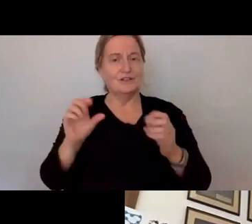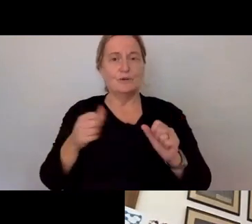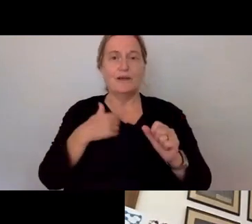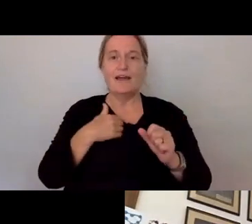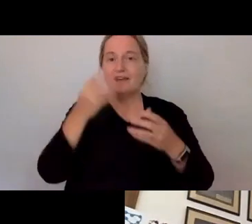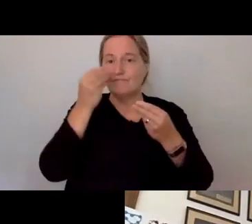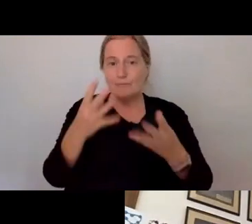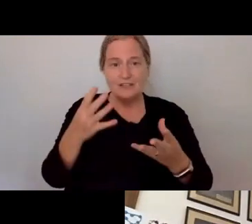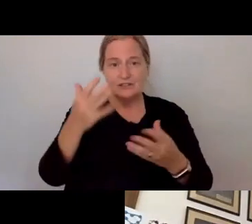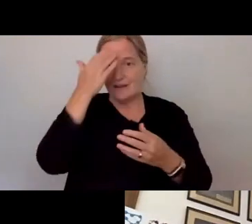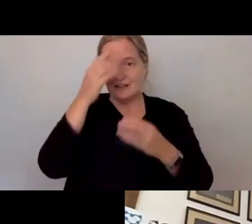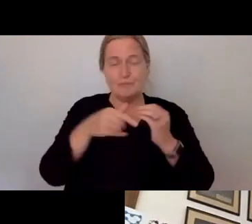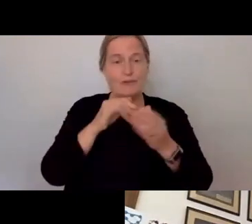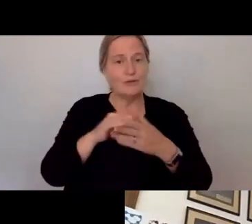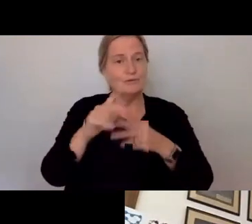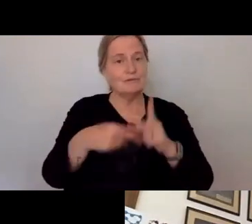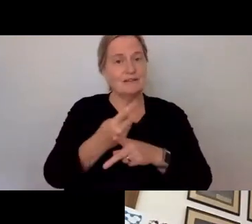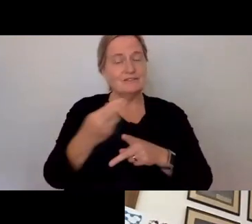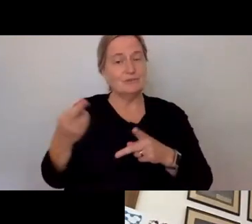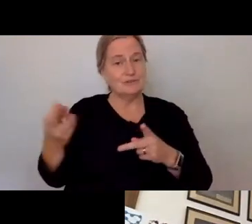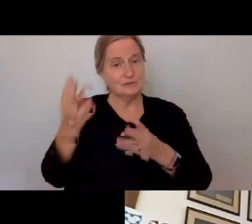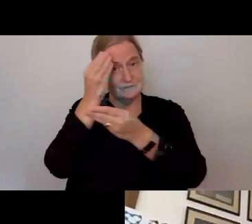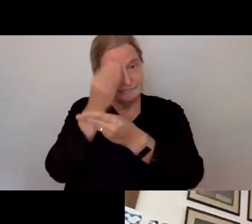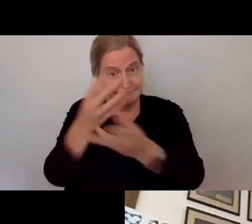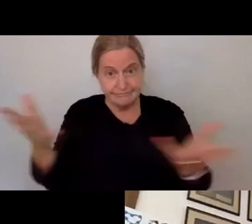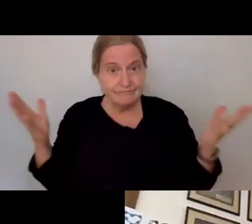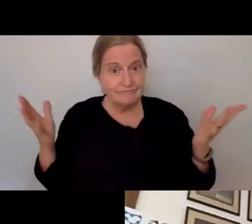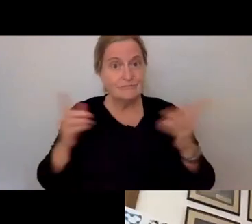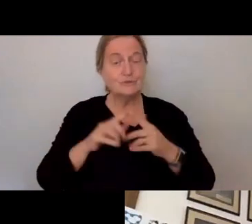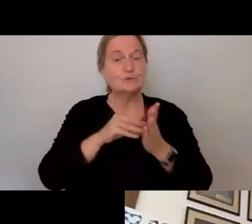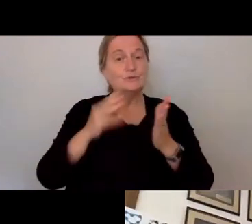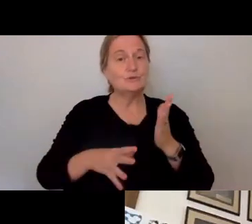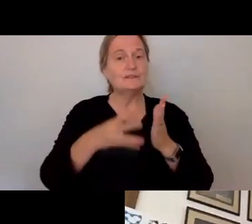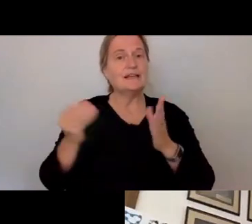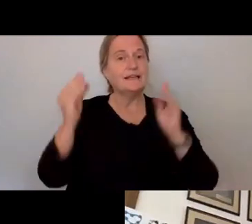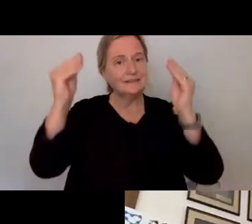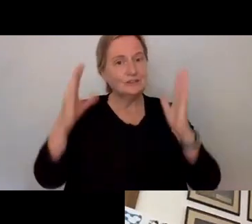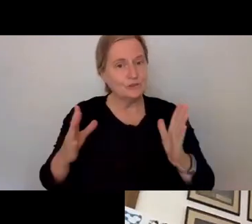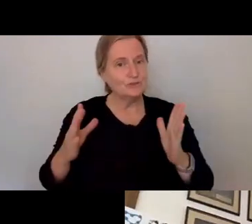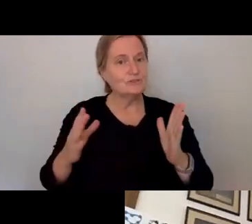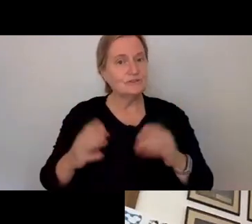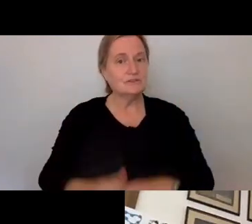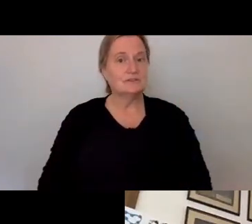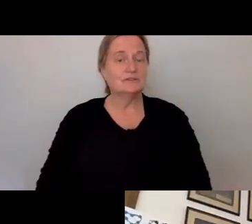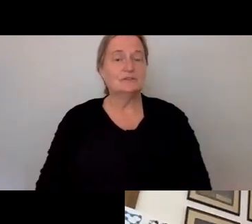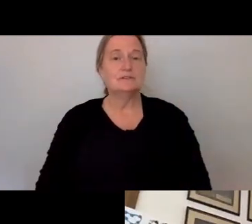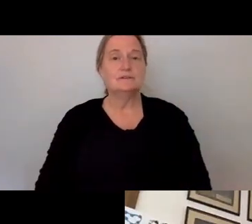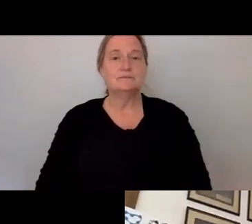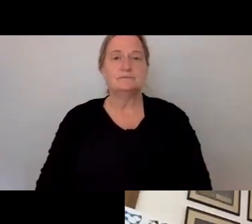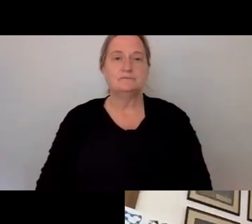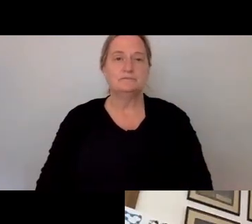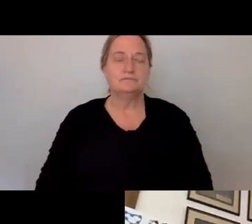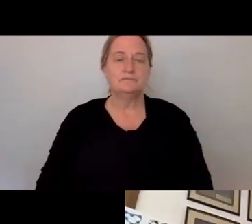students and that professional development is available to teachers and administrators? Go ahead, John. That would